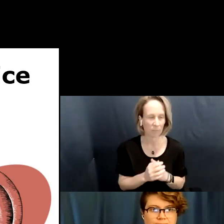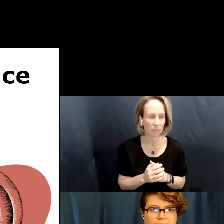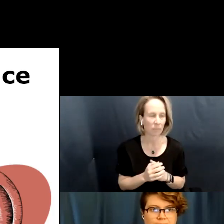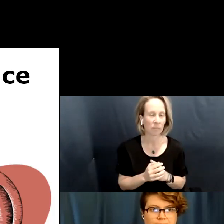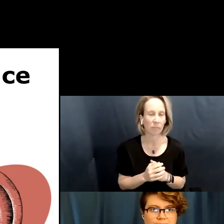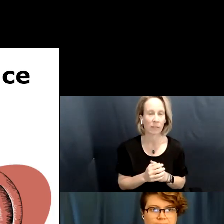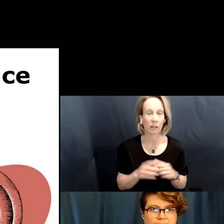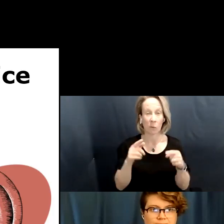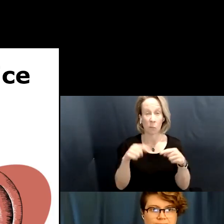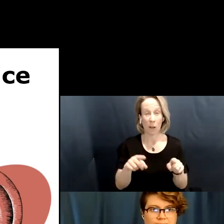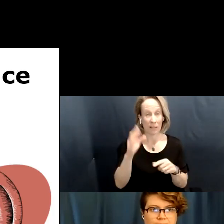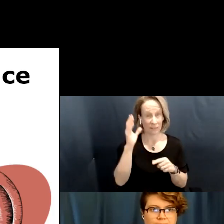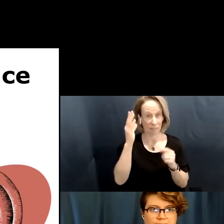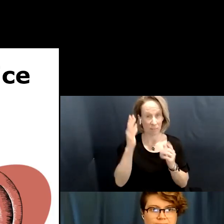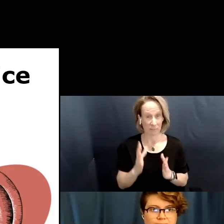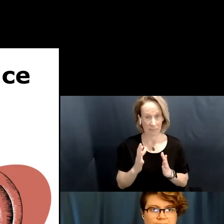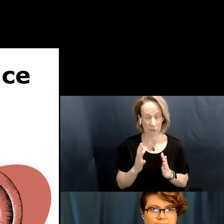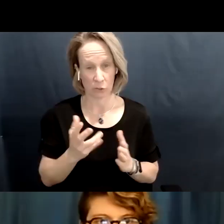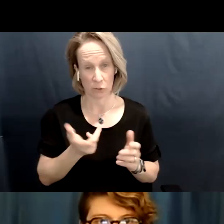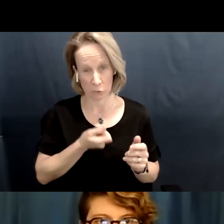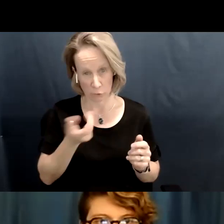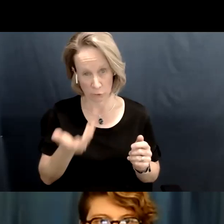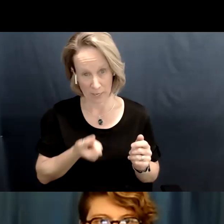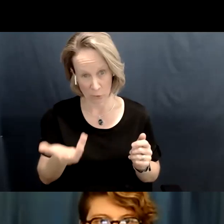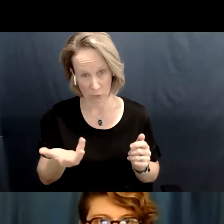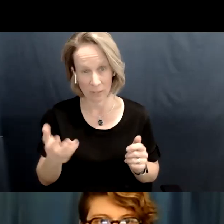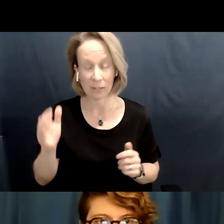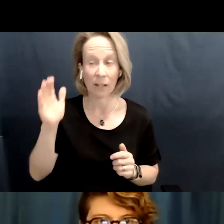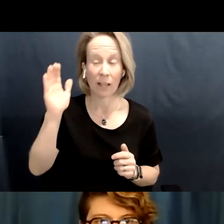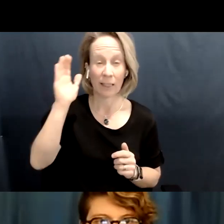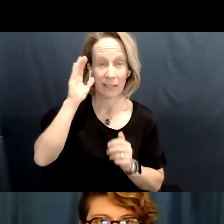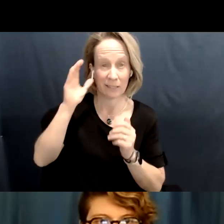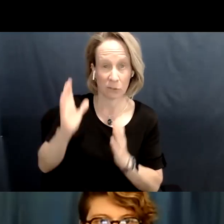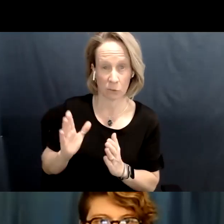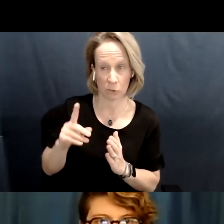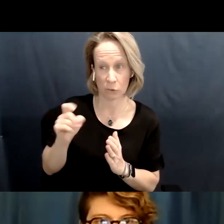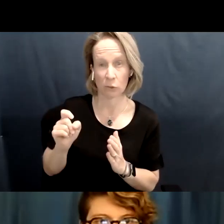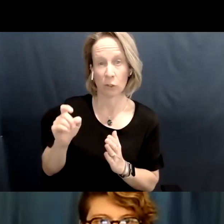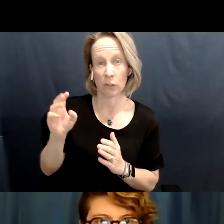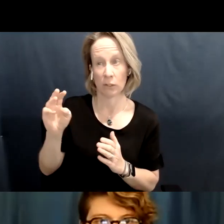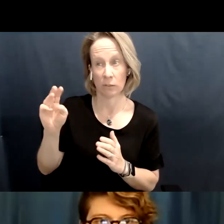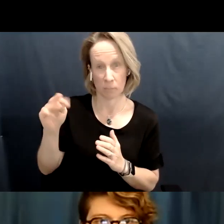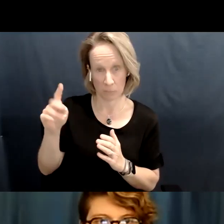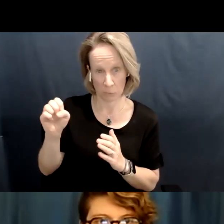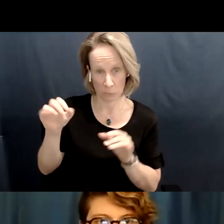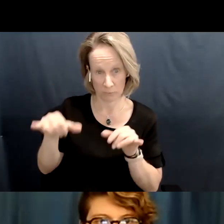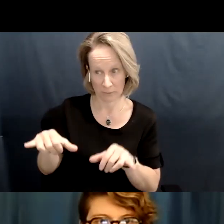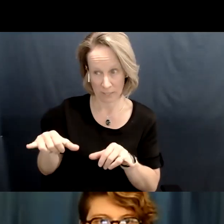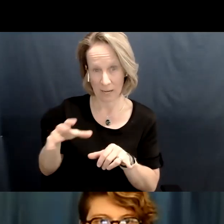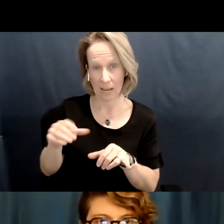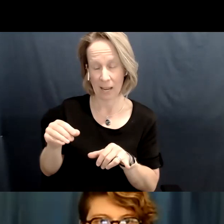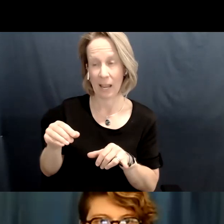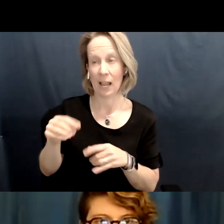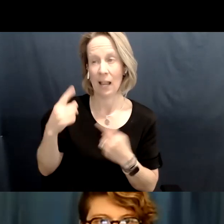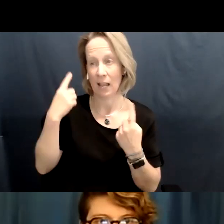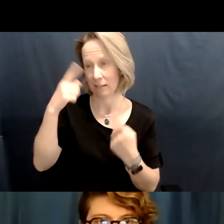speaker is sharing, the listener is just going to remain muted and provide nonverbal emotional validation